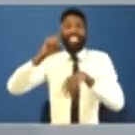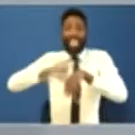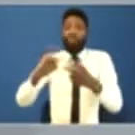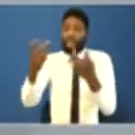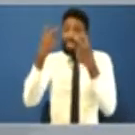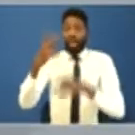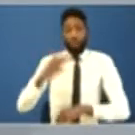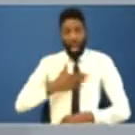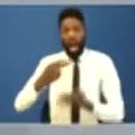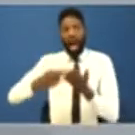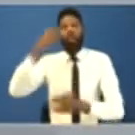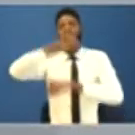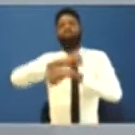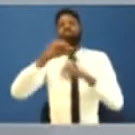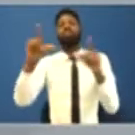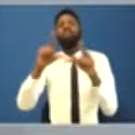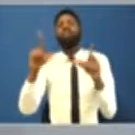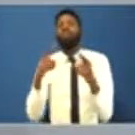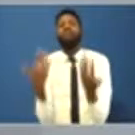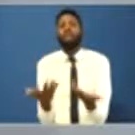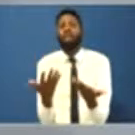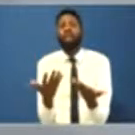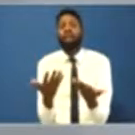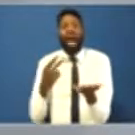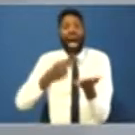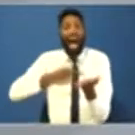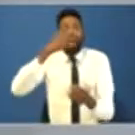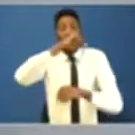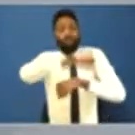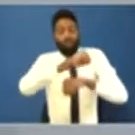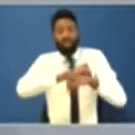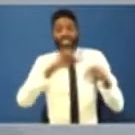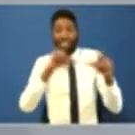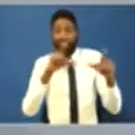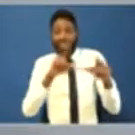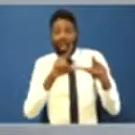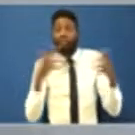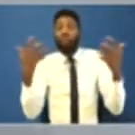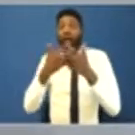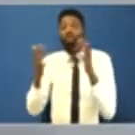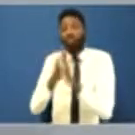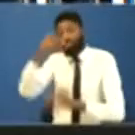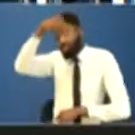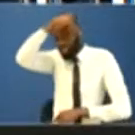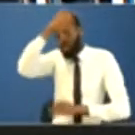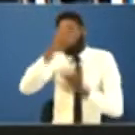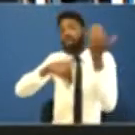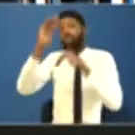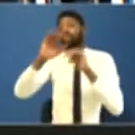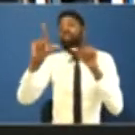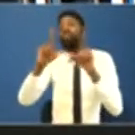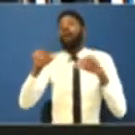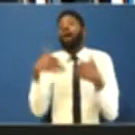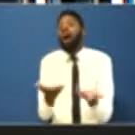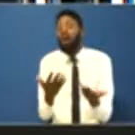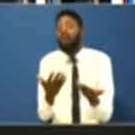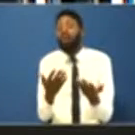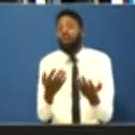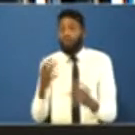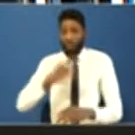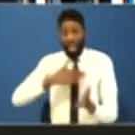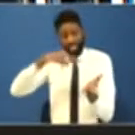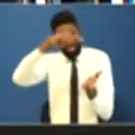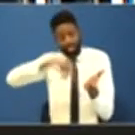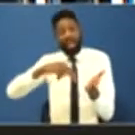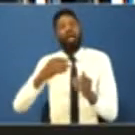certificate there is no correlation between a high school certificate and a graduate certificate but he couldn't look at mine